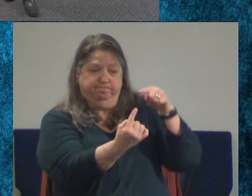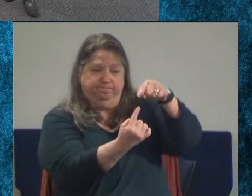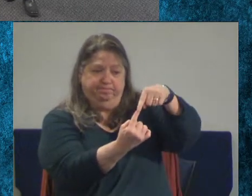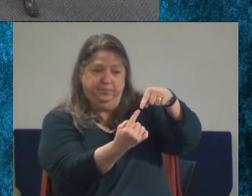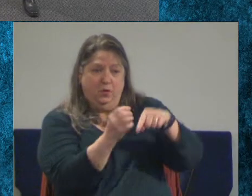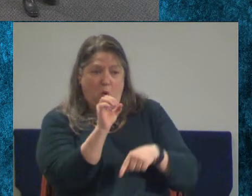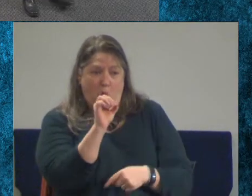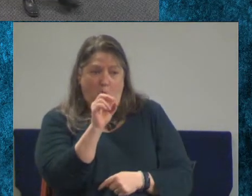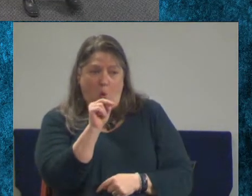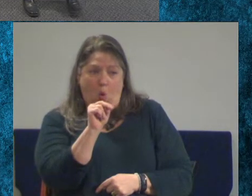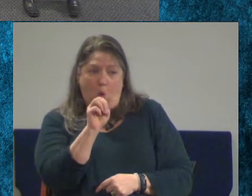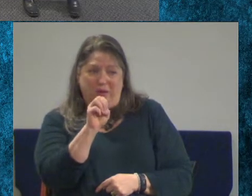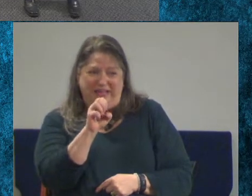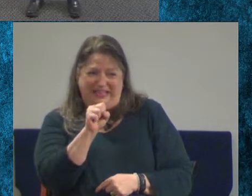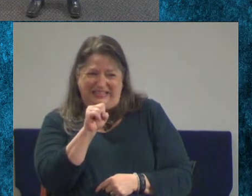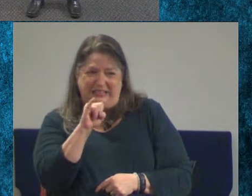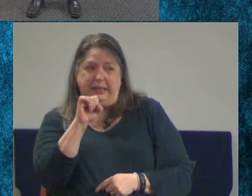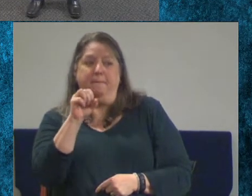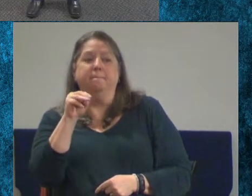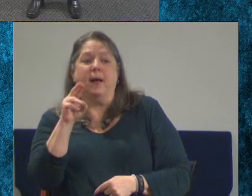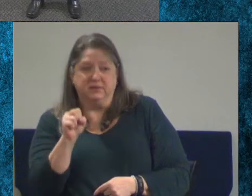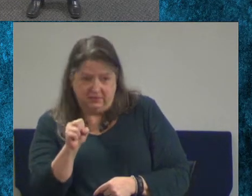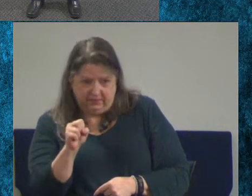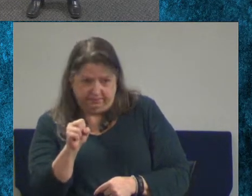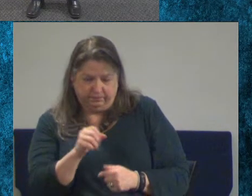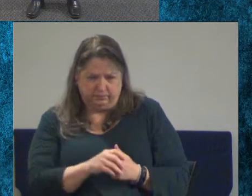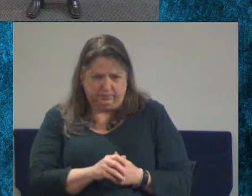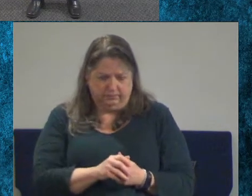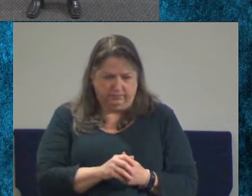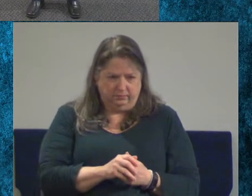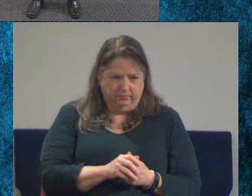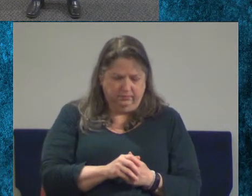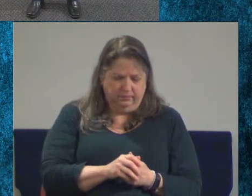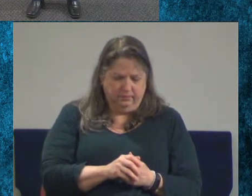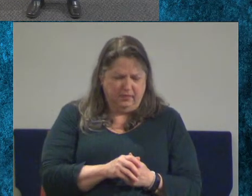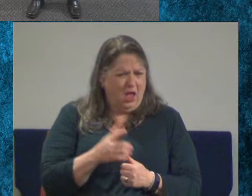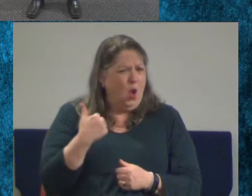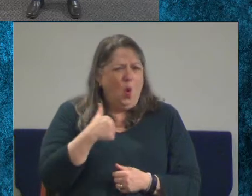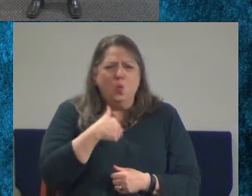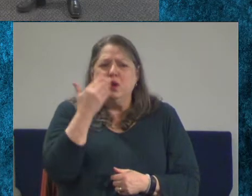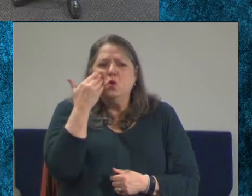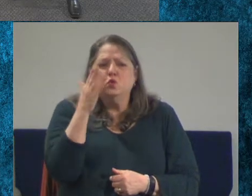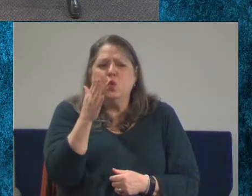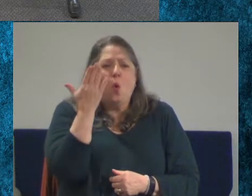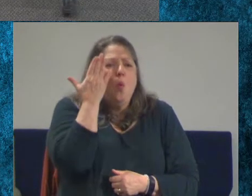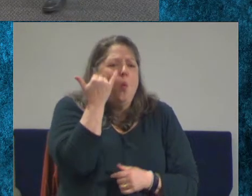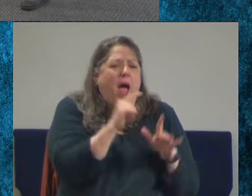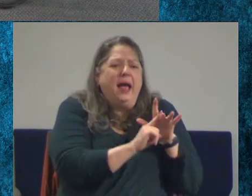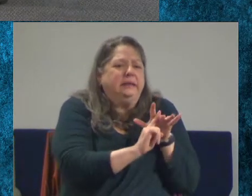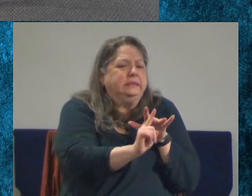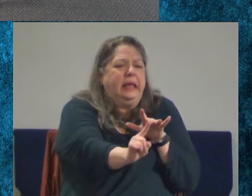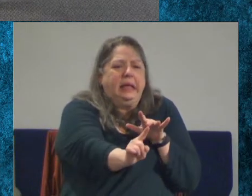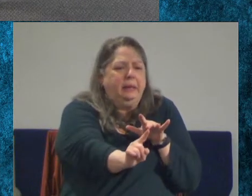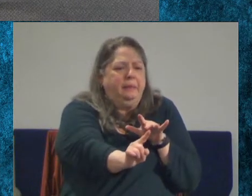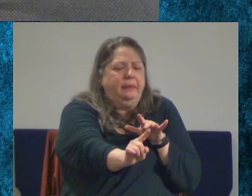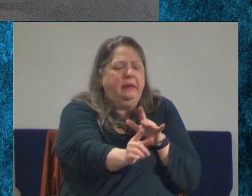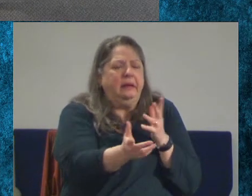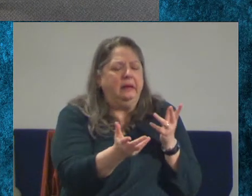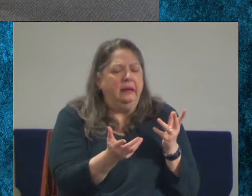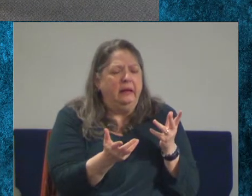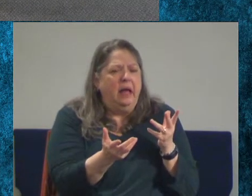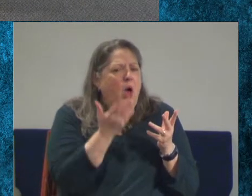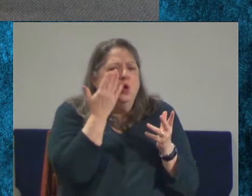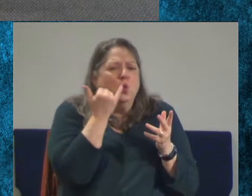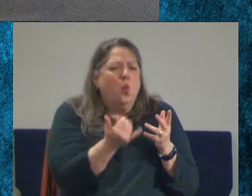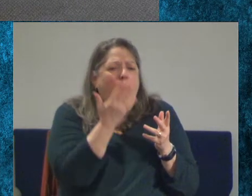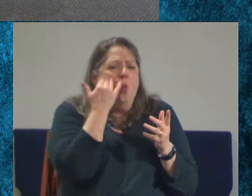And we don't know exactly what it was that Onesimus did to offend Philemon. We do know that it's possible that according